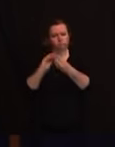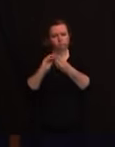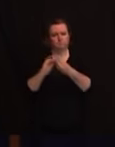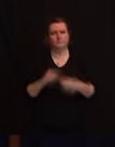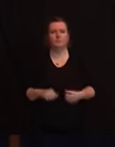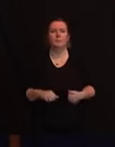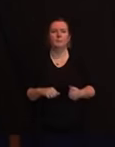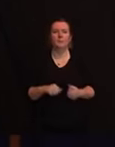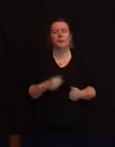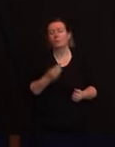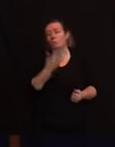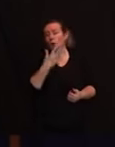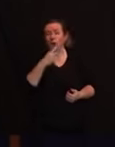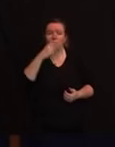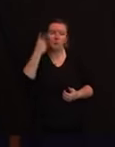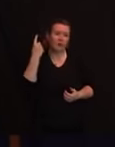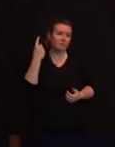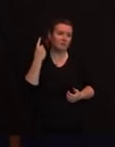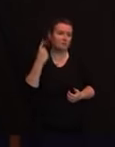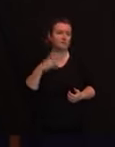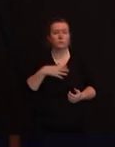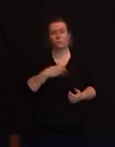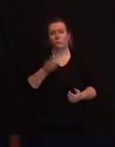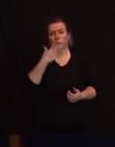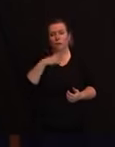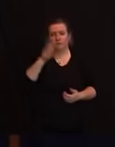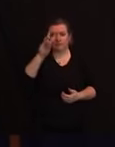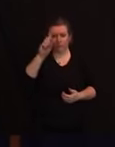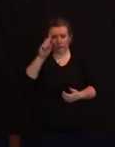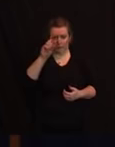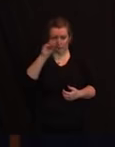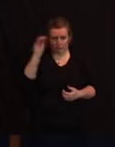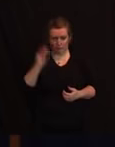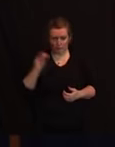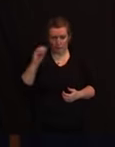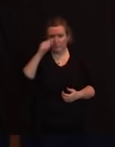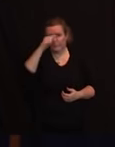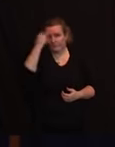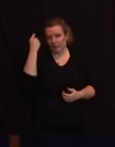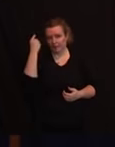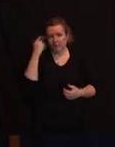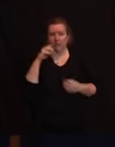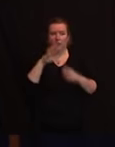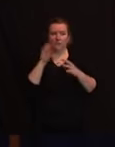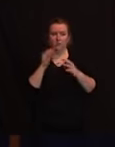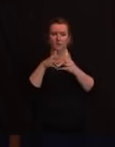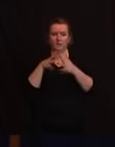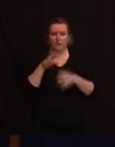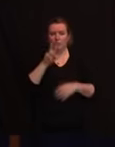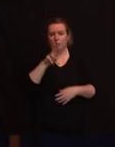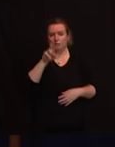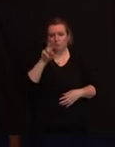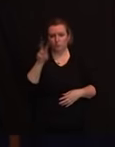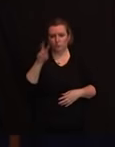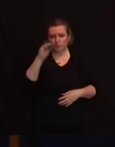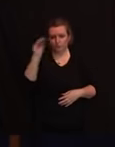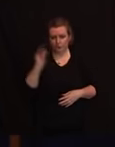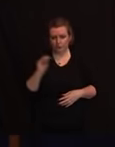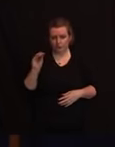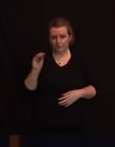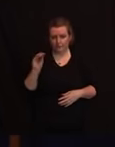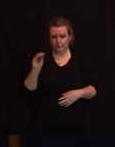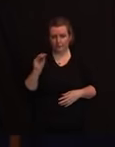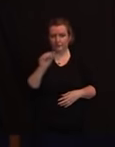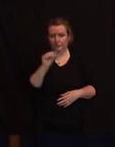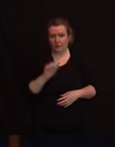are white, 61%, Black or African American, 22%, Asian,